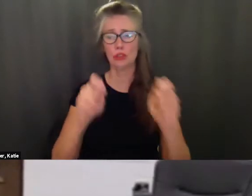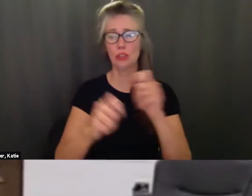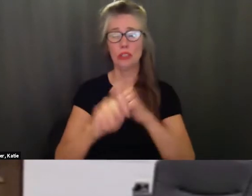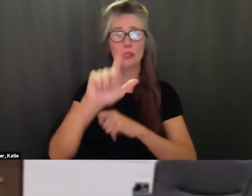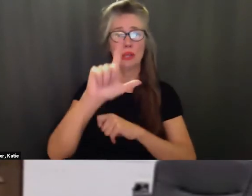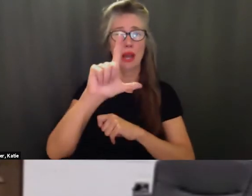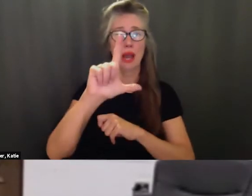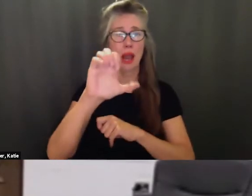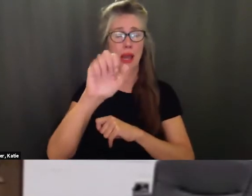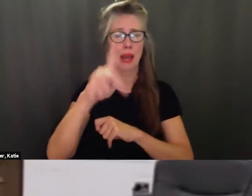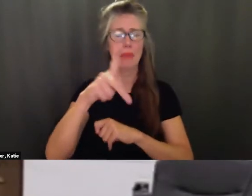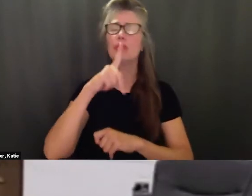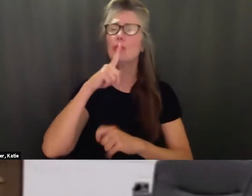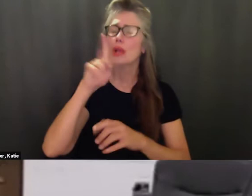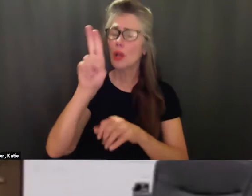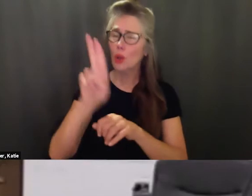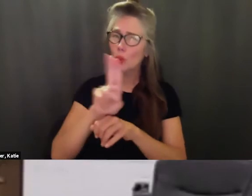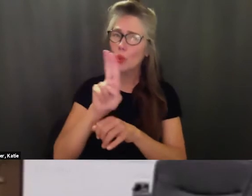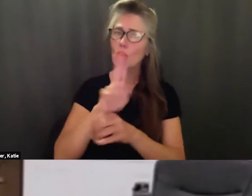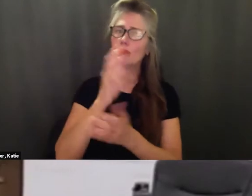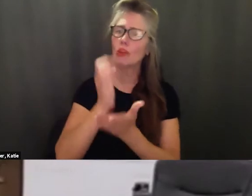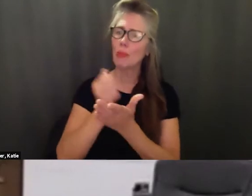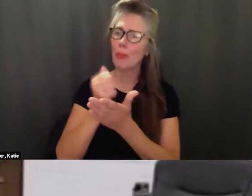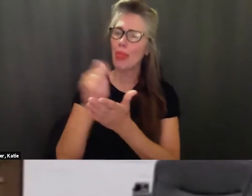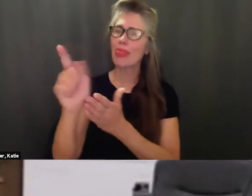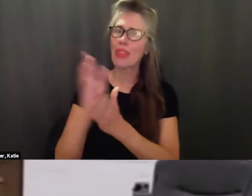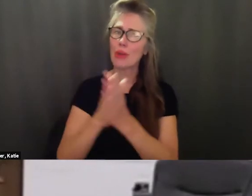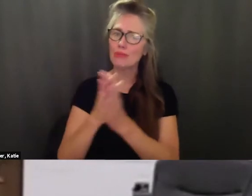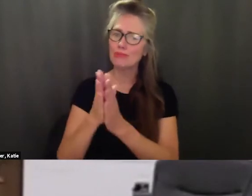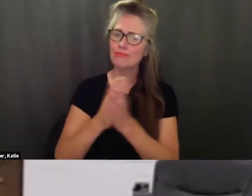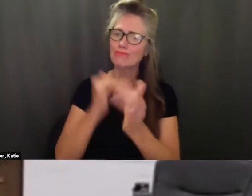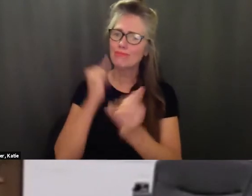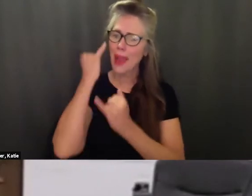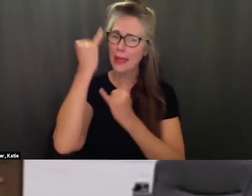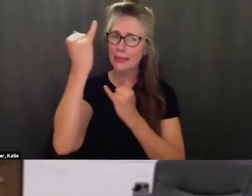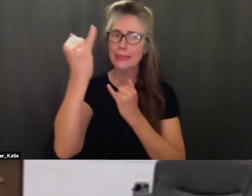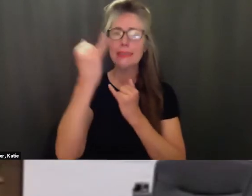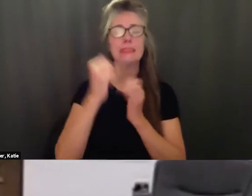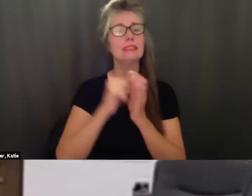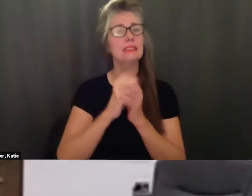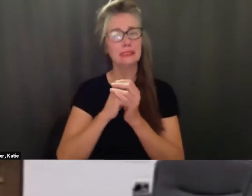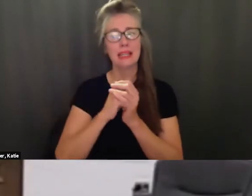their passion and purpose was for this LCAP.